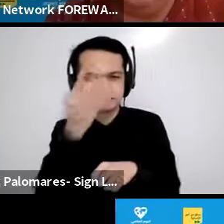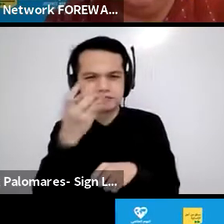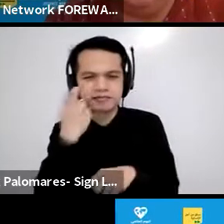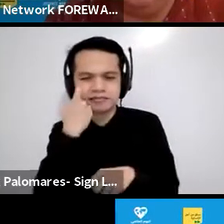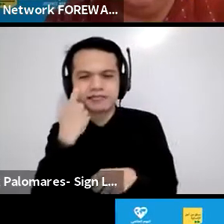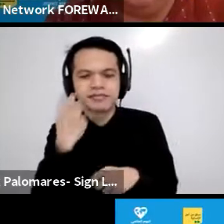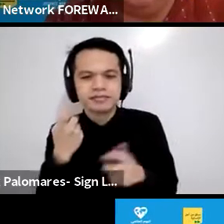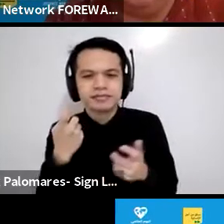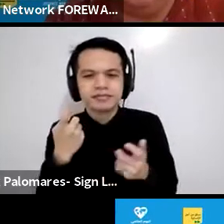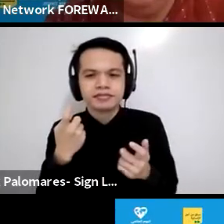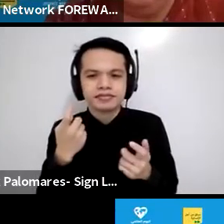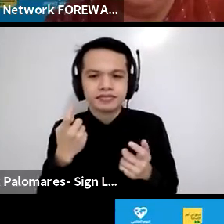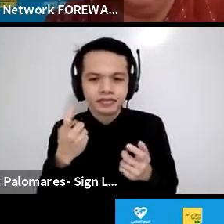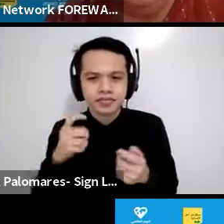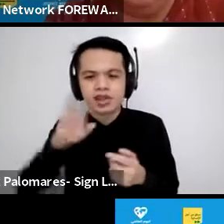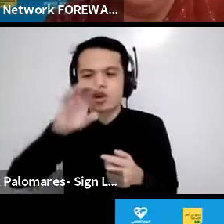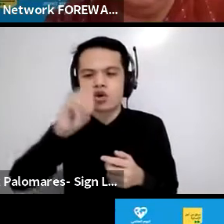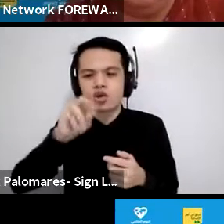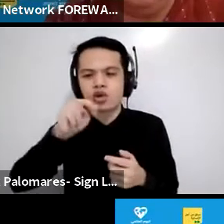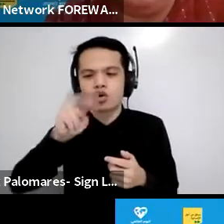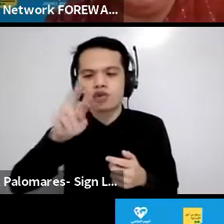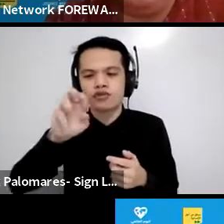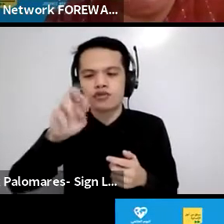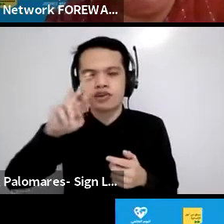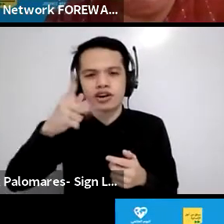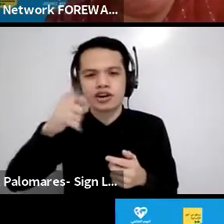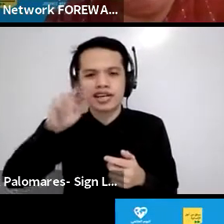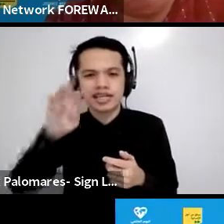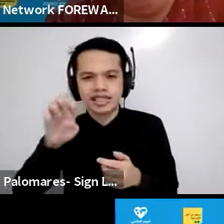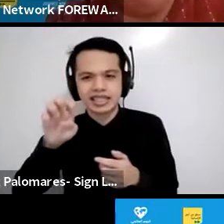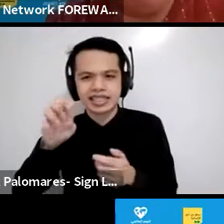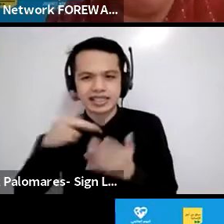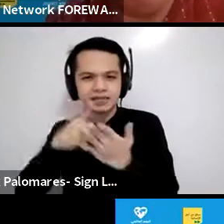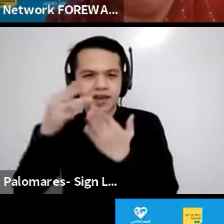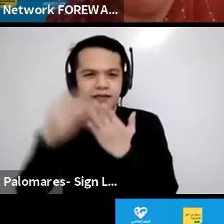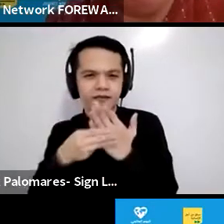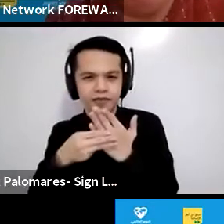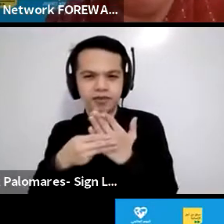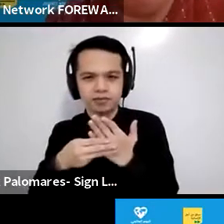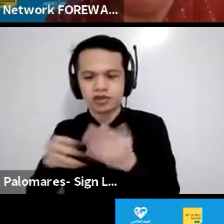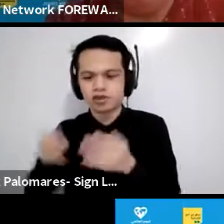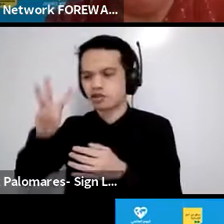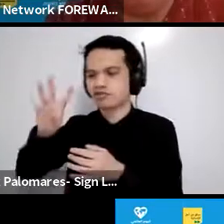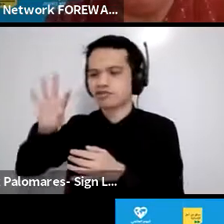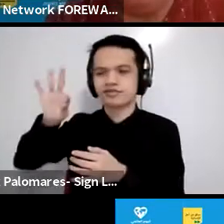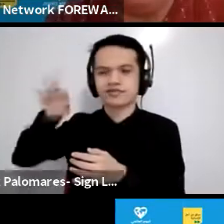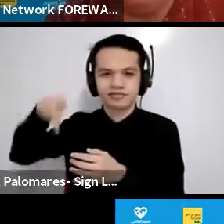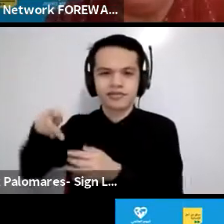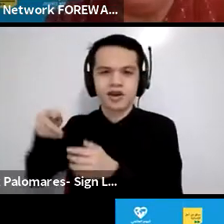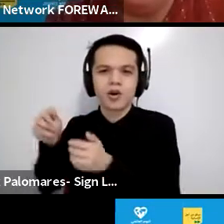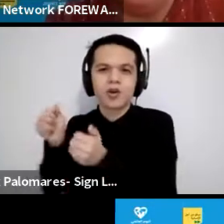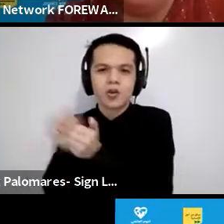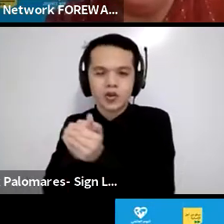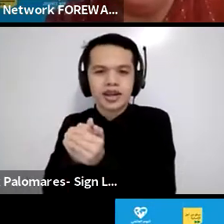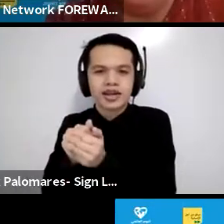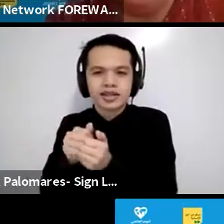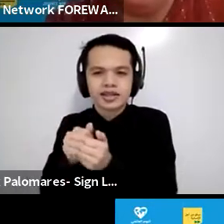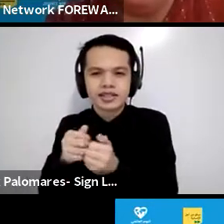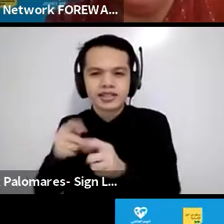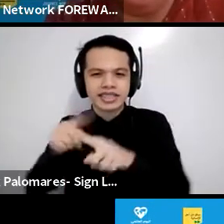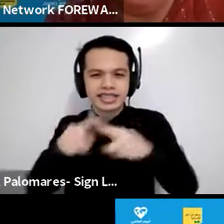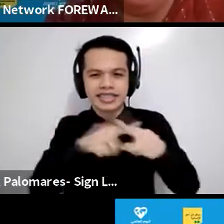convergence framework or platform, this is where WFP works closely with the different ministries,